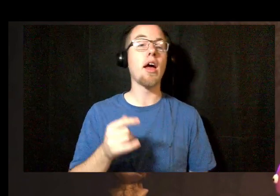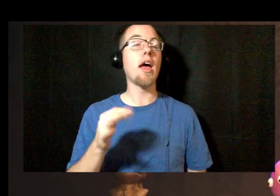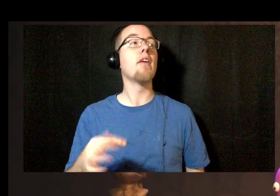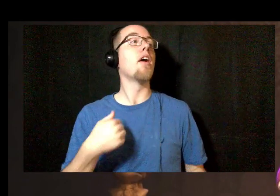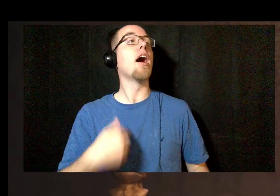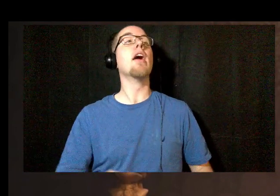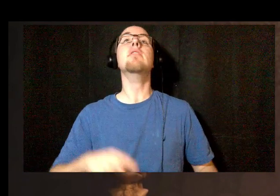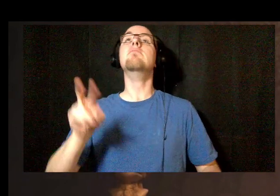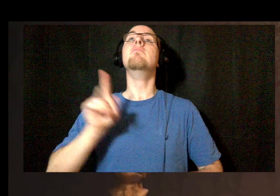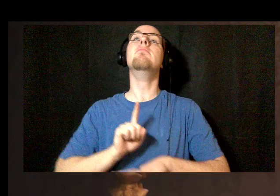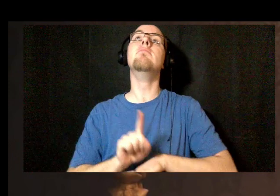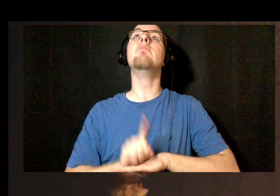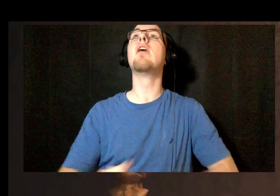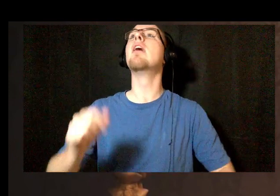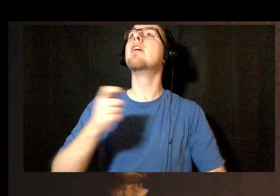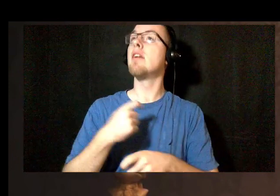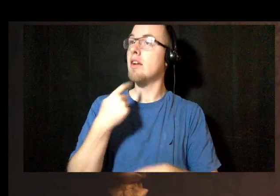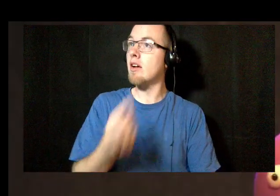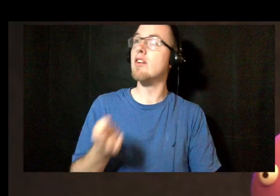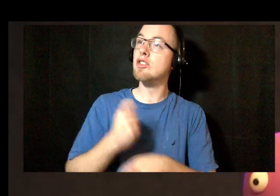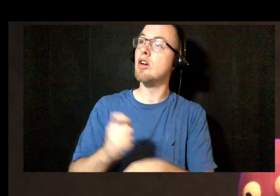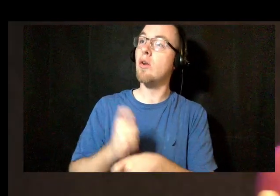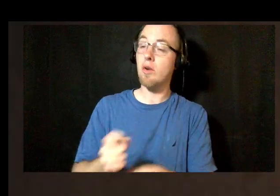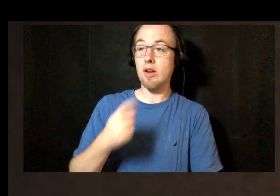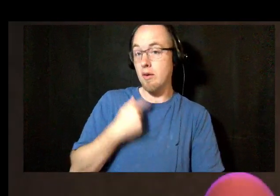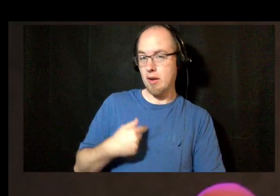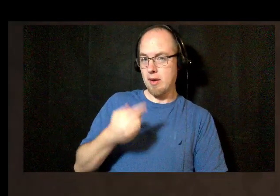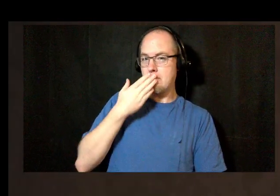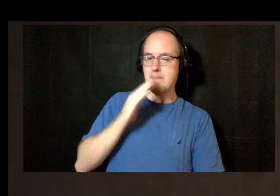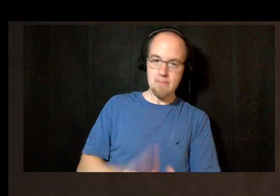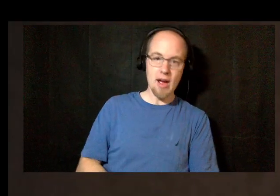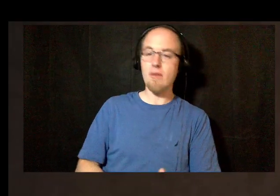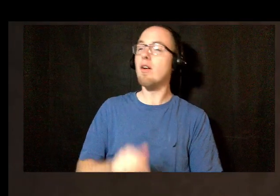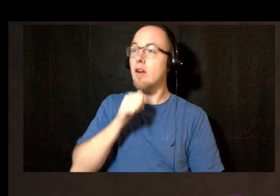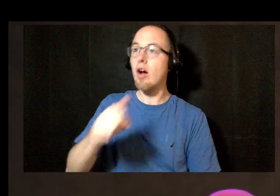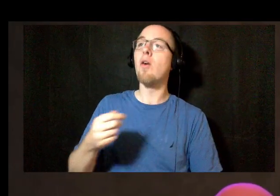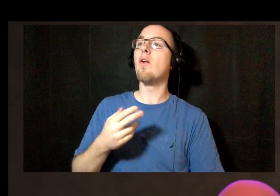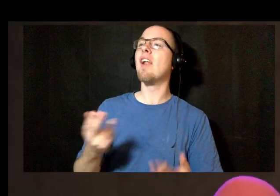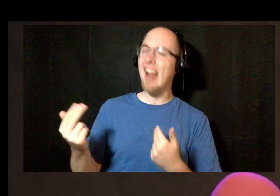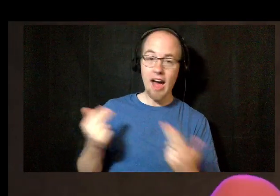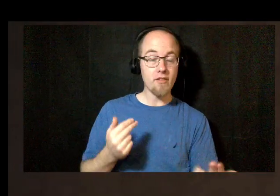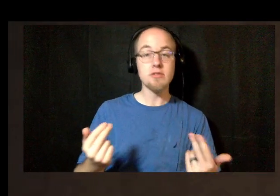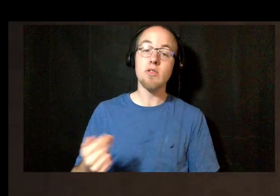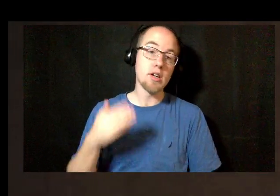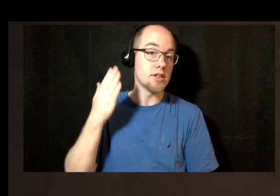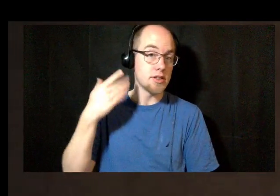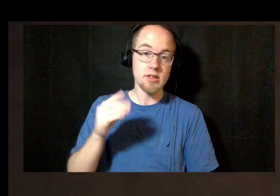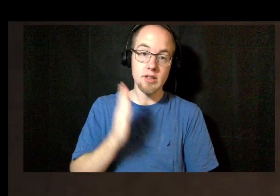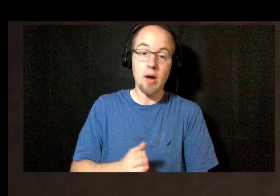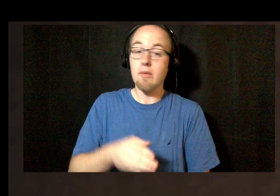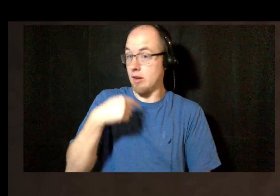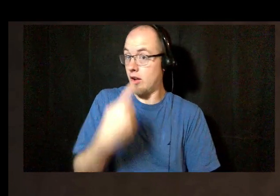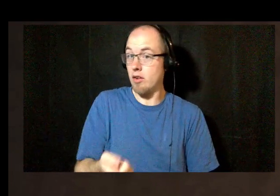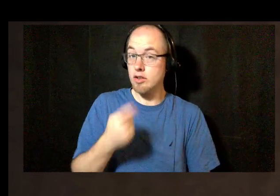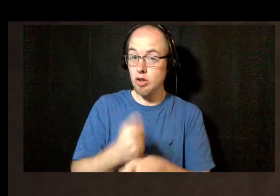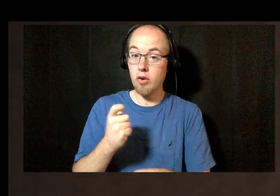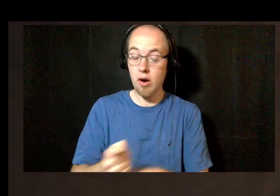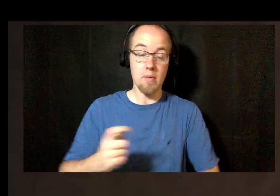tell a shit joke, you tell me it's shit by not laughing, and I stop telling that joke. But with a